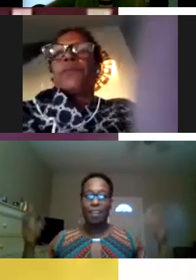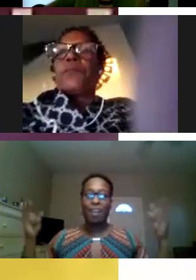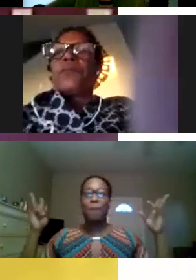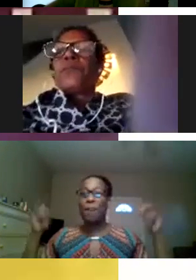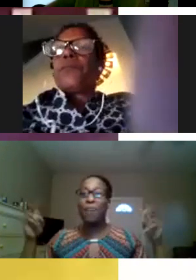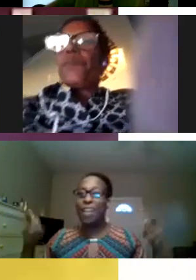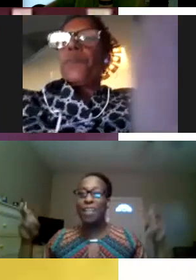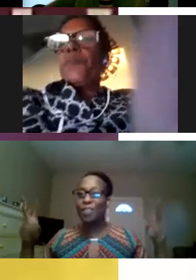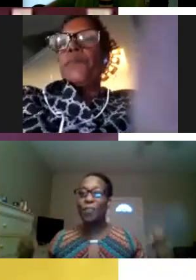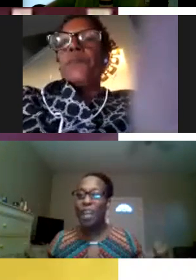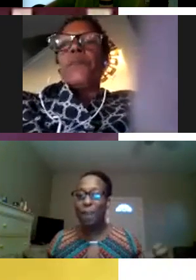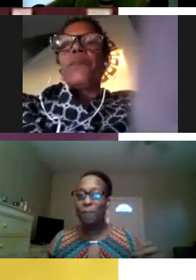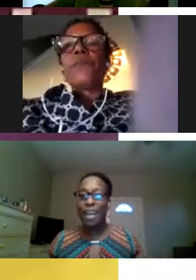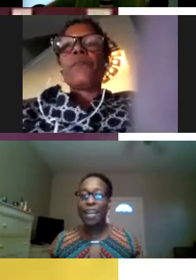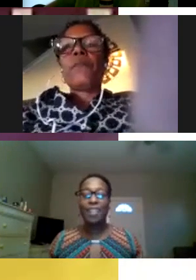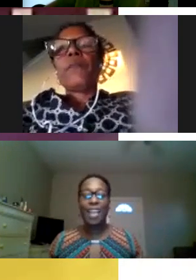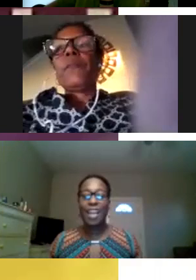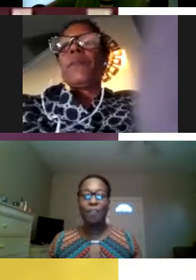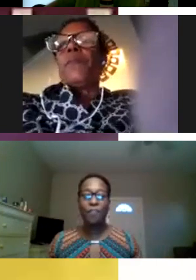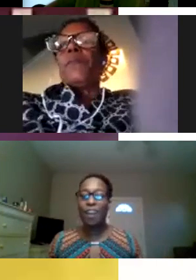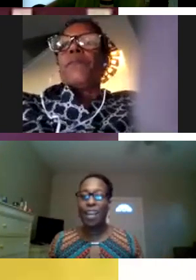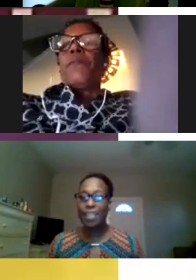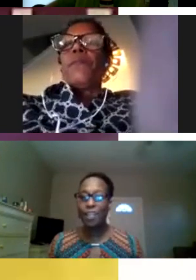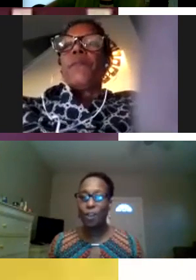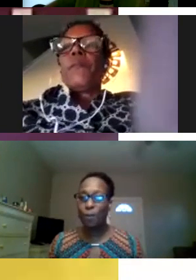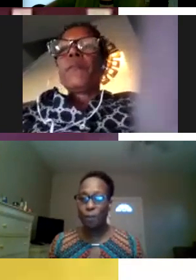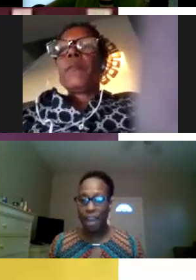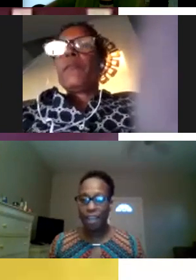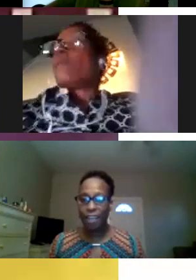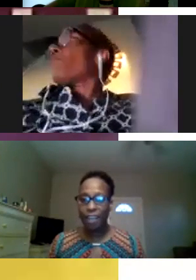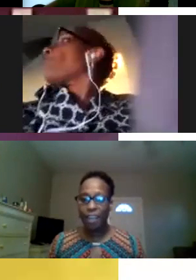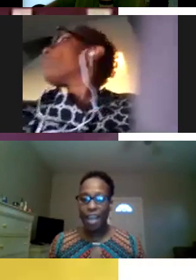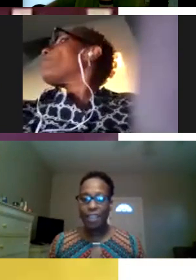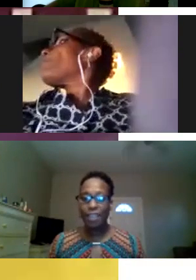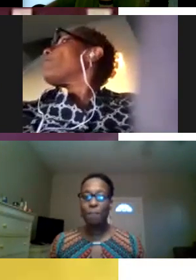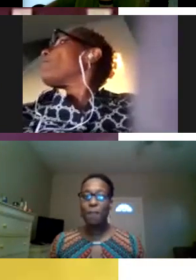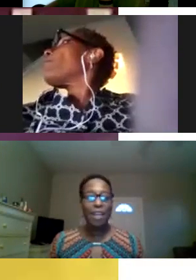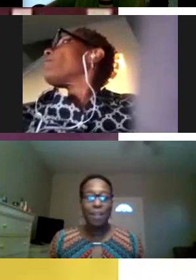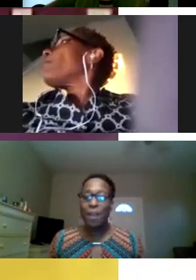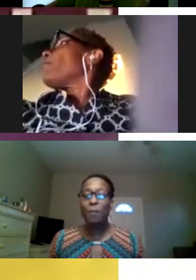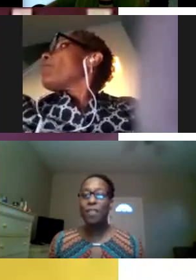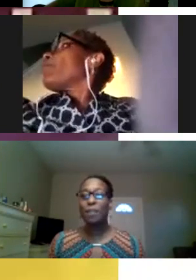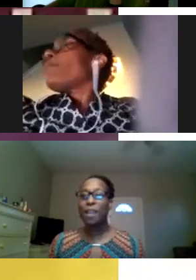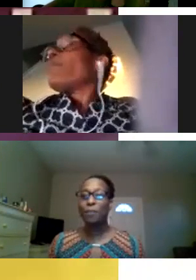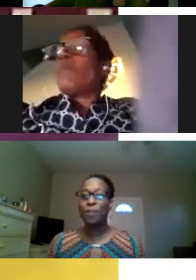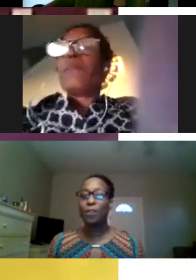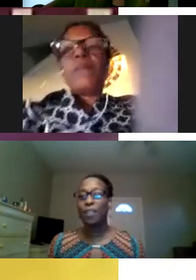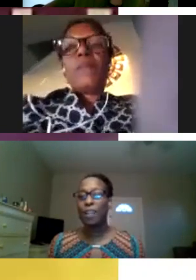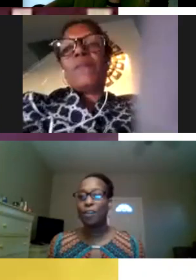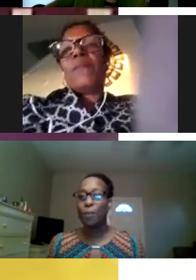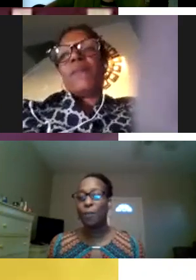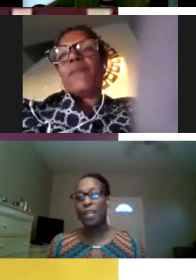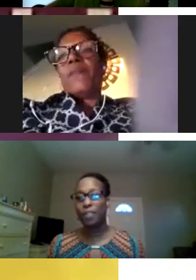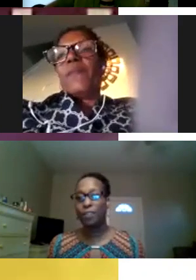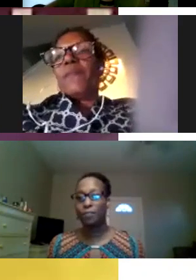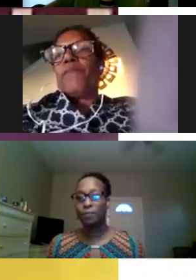the American dream, right? And that healthcare is a human right. At the minimum, we should be able to go to the